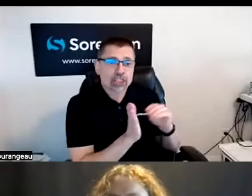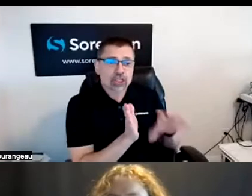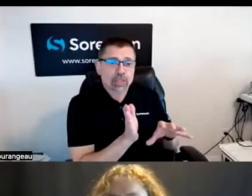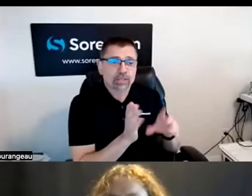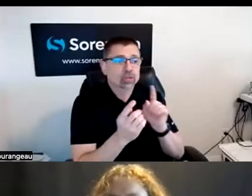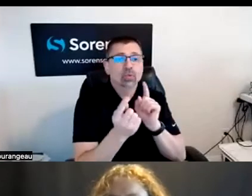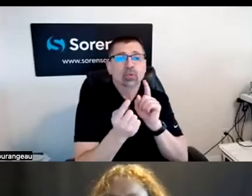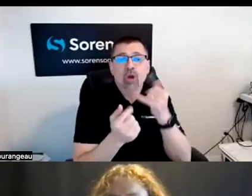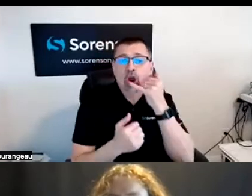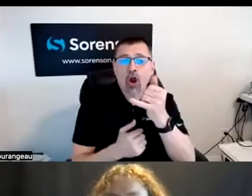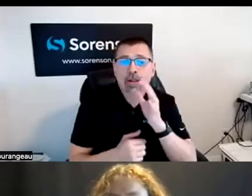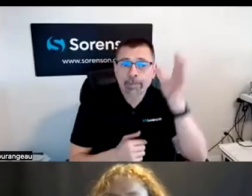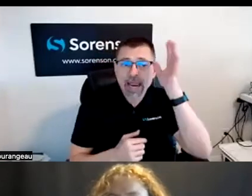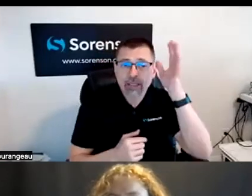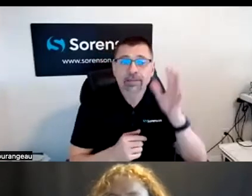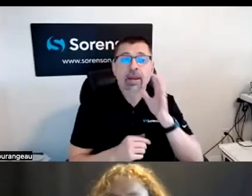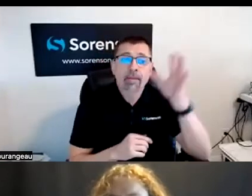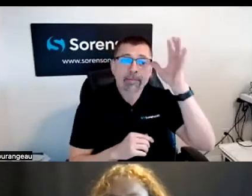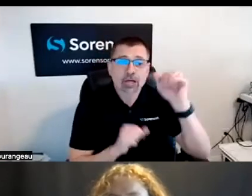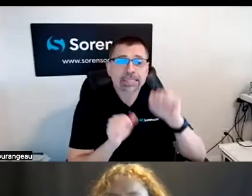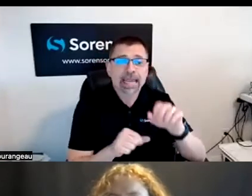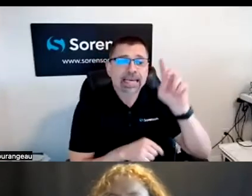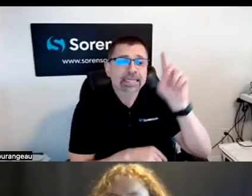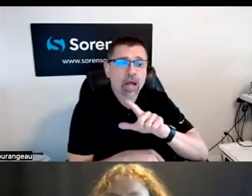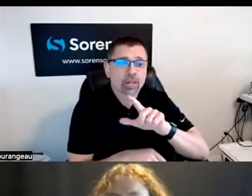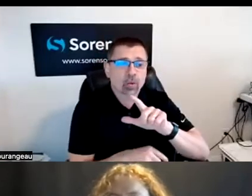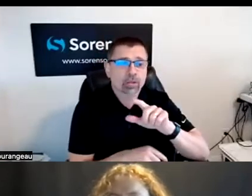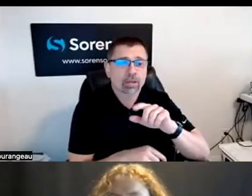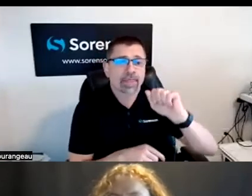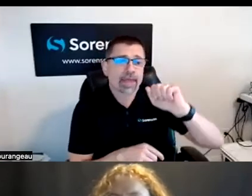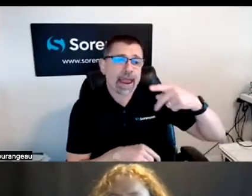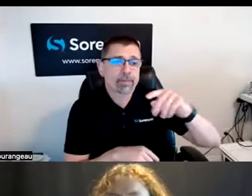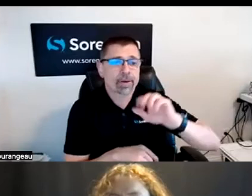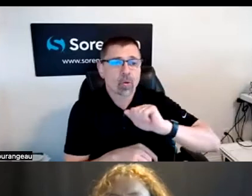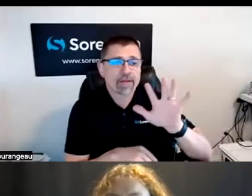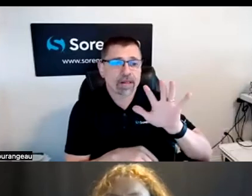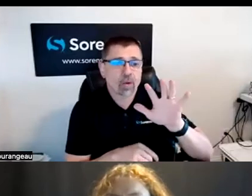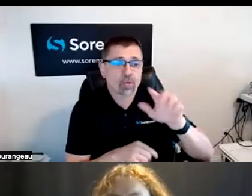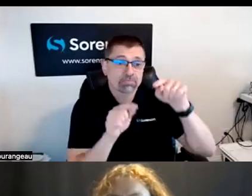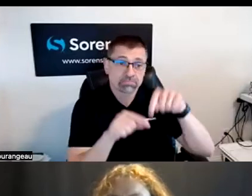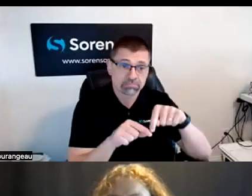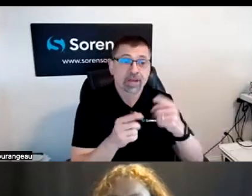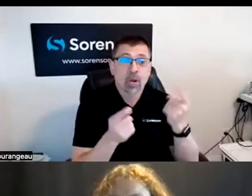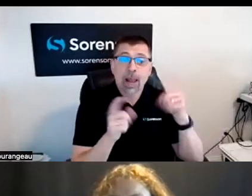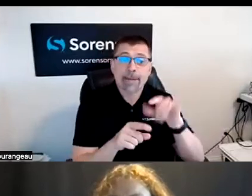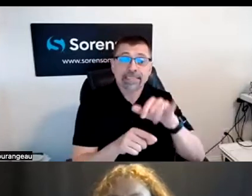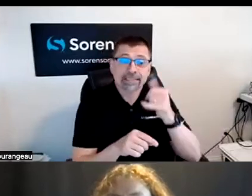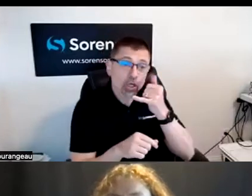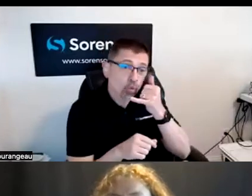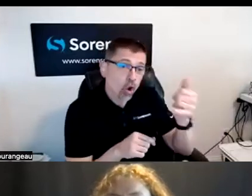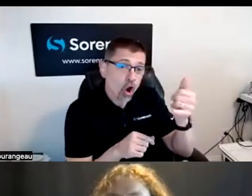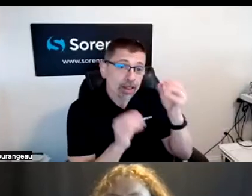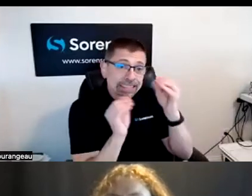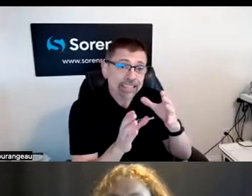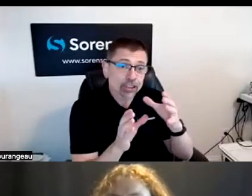And Wavelo is great for teachers to use with students. If they're calling their parents, then the parents can actually download the app. Once